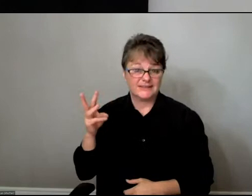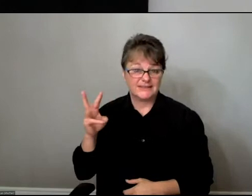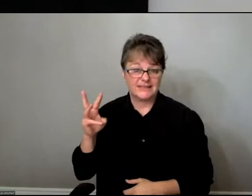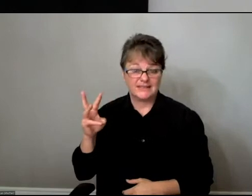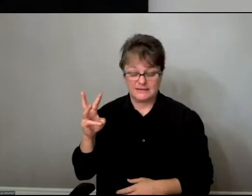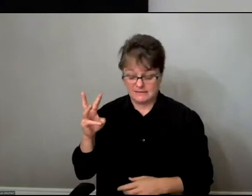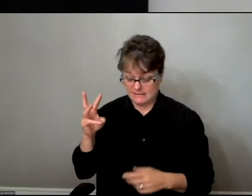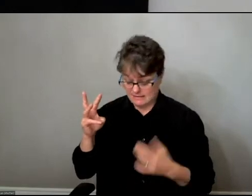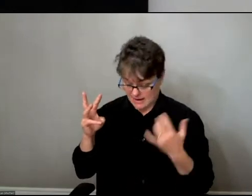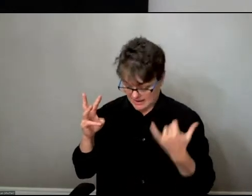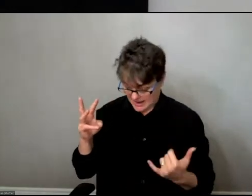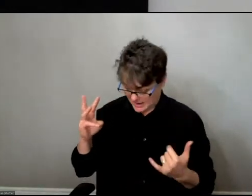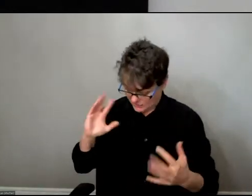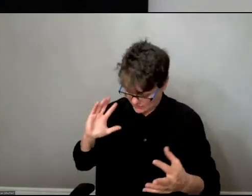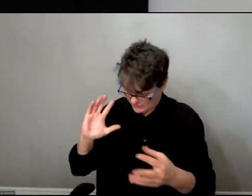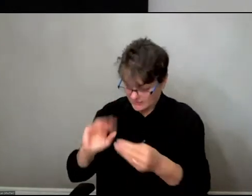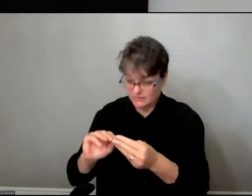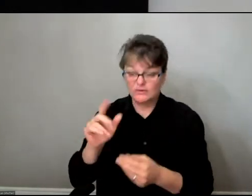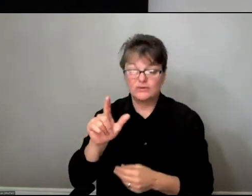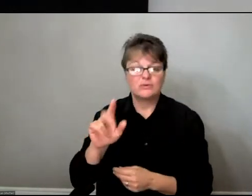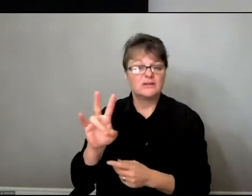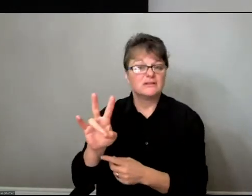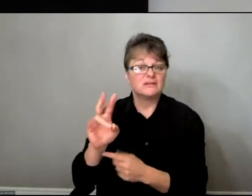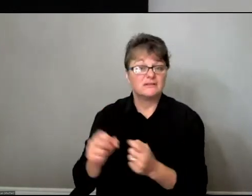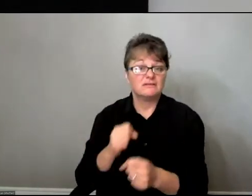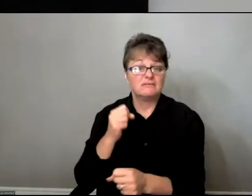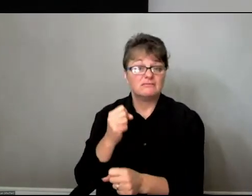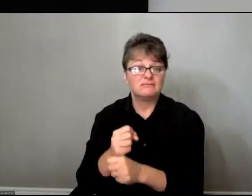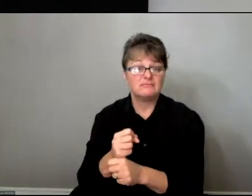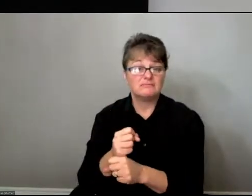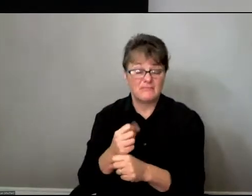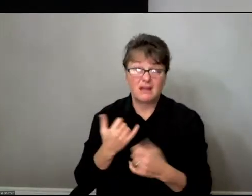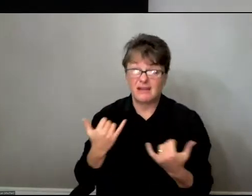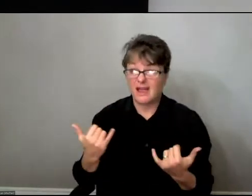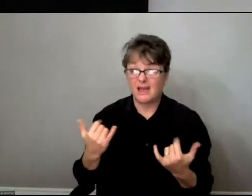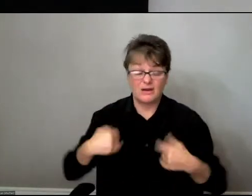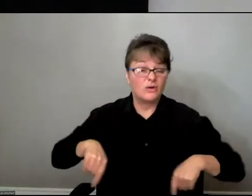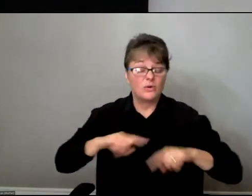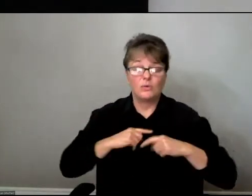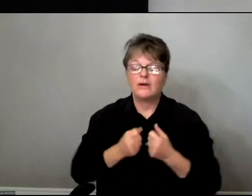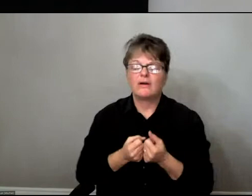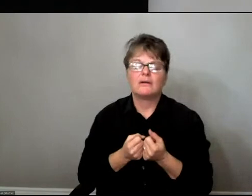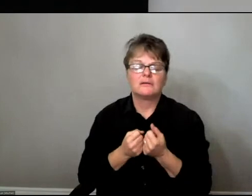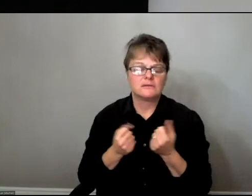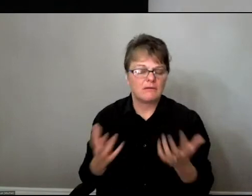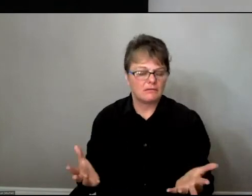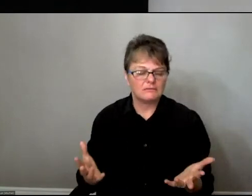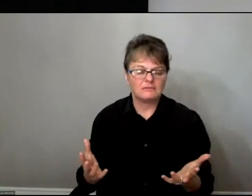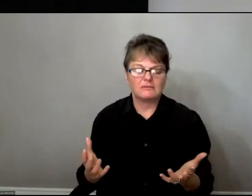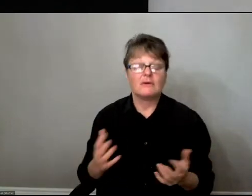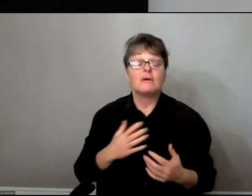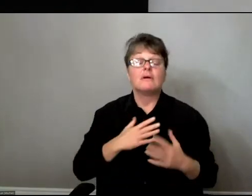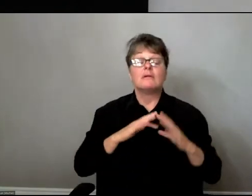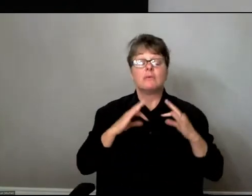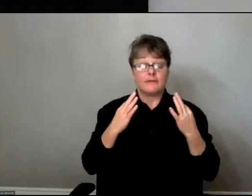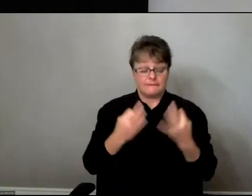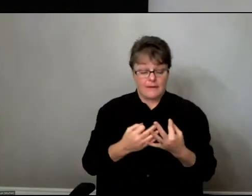years. We are exhausted. What our family has been through is unimaginable,